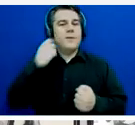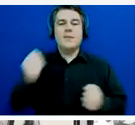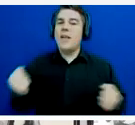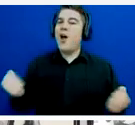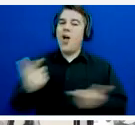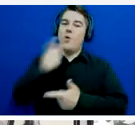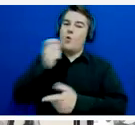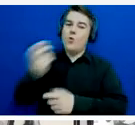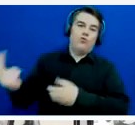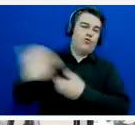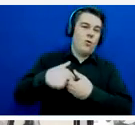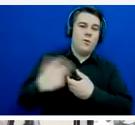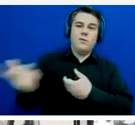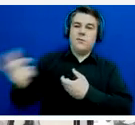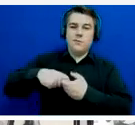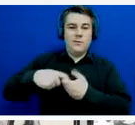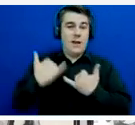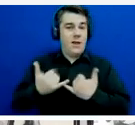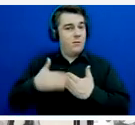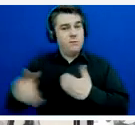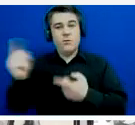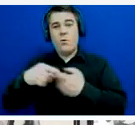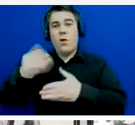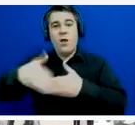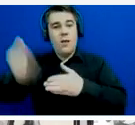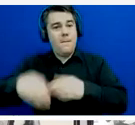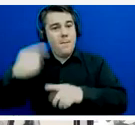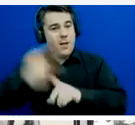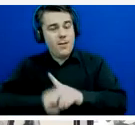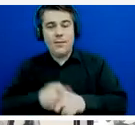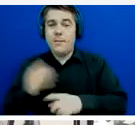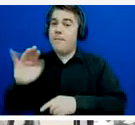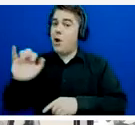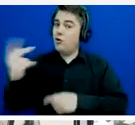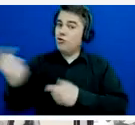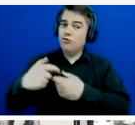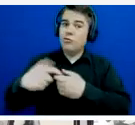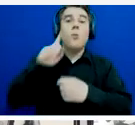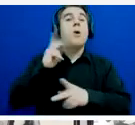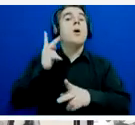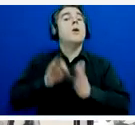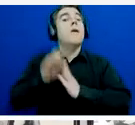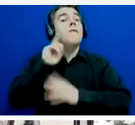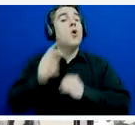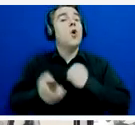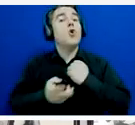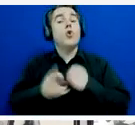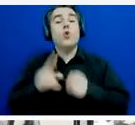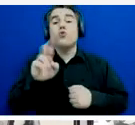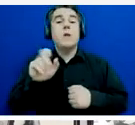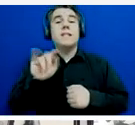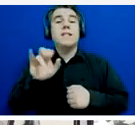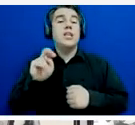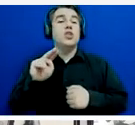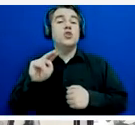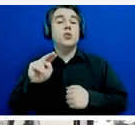in from now till the end of the month, everybody you bring in March will count for retention credits in April